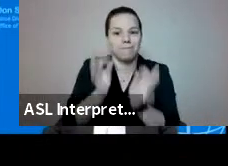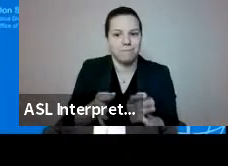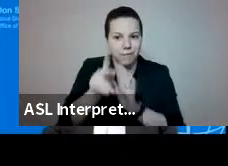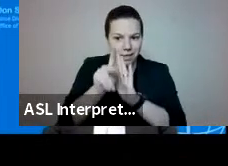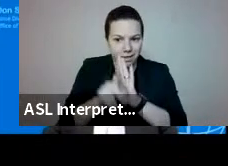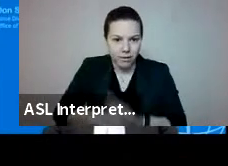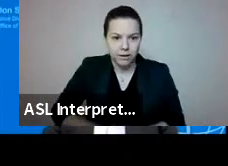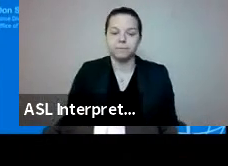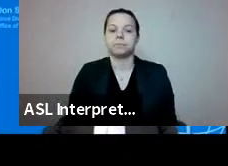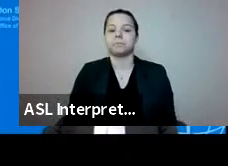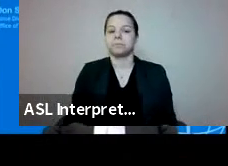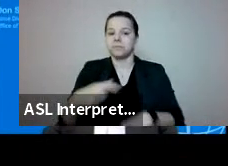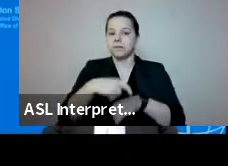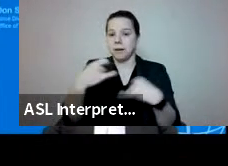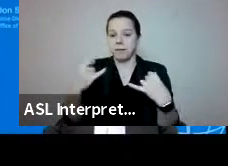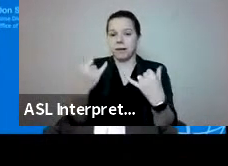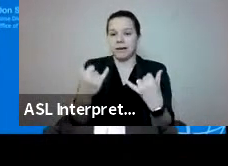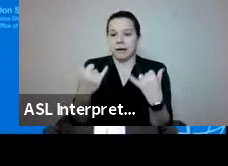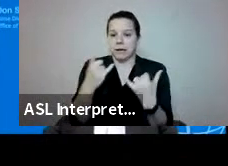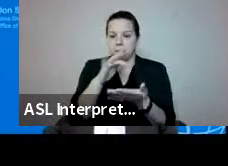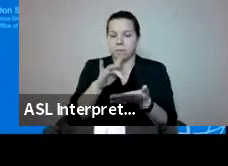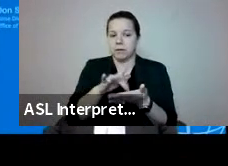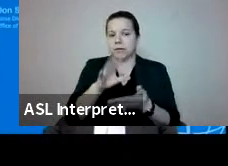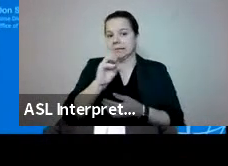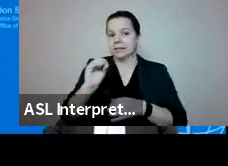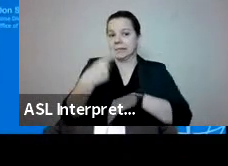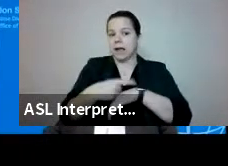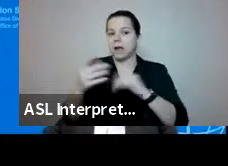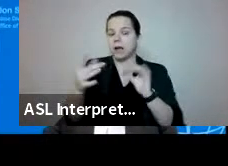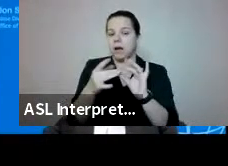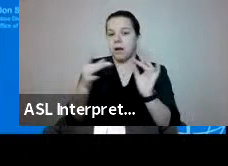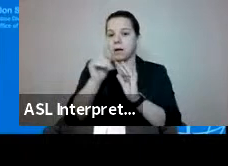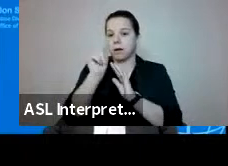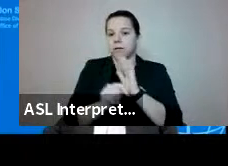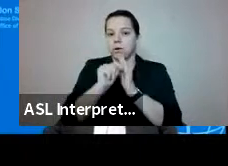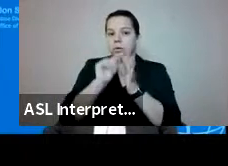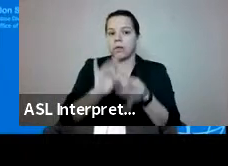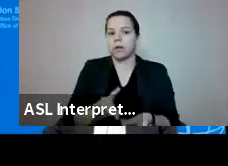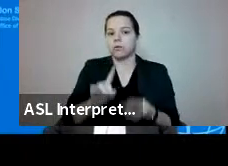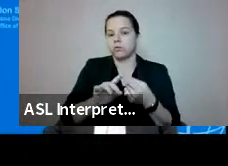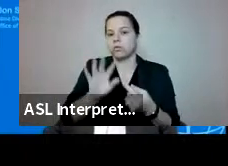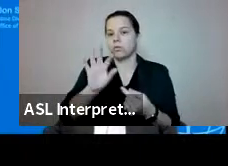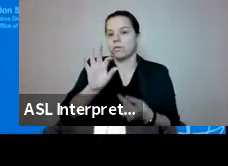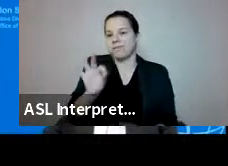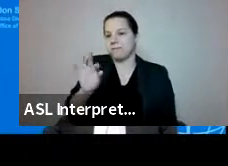already, we're in the middle of a 60-day comment period on the Federal Register notice. At the end of